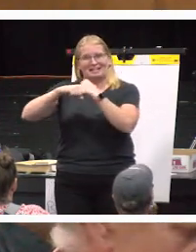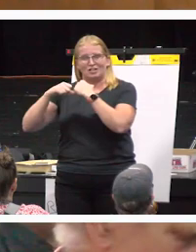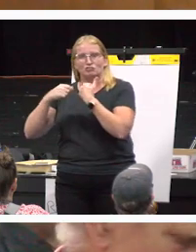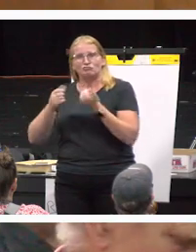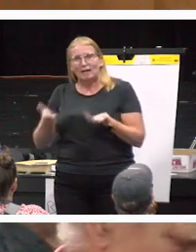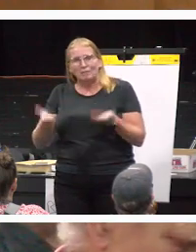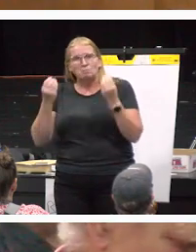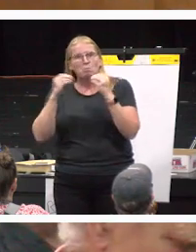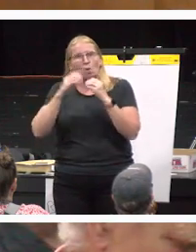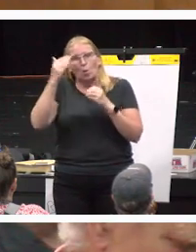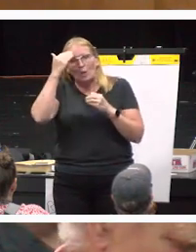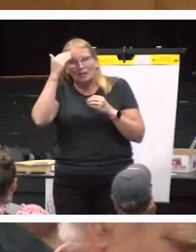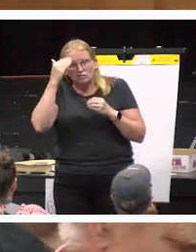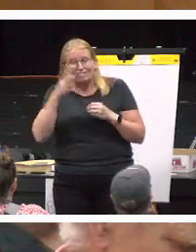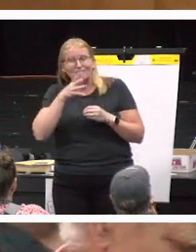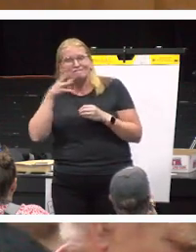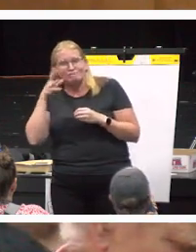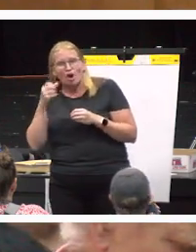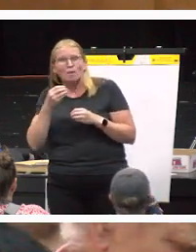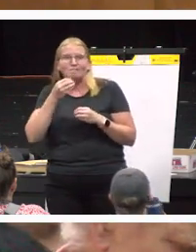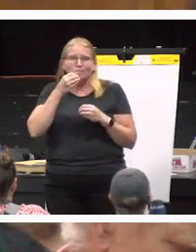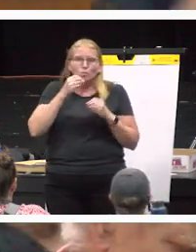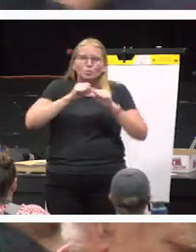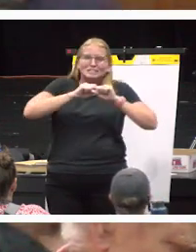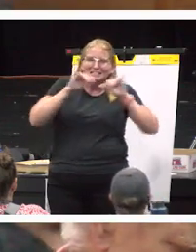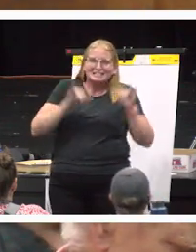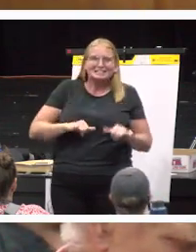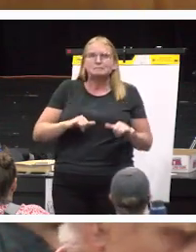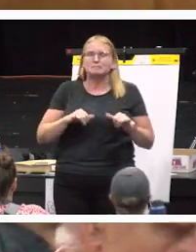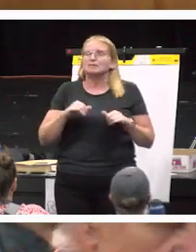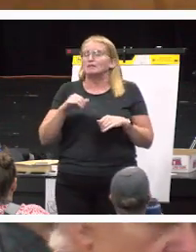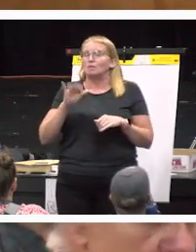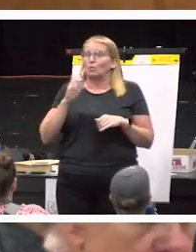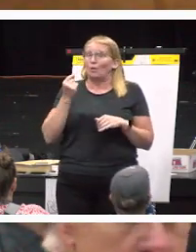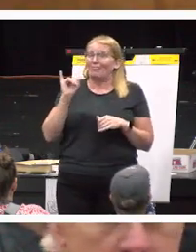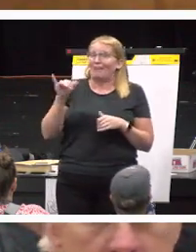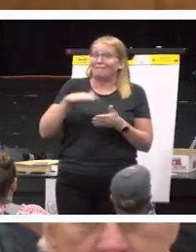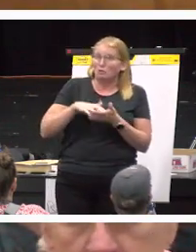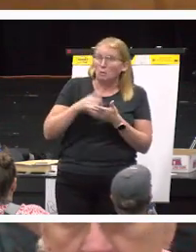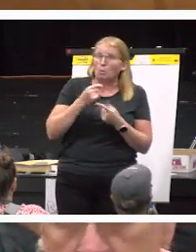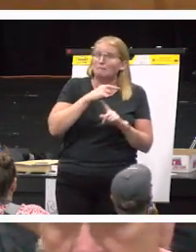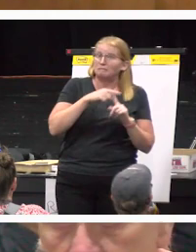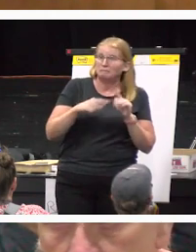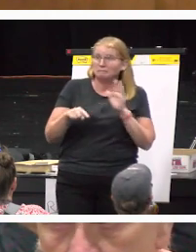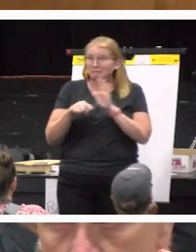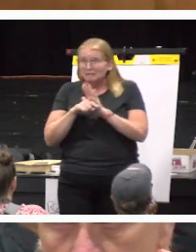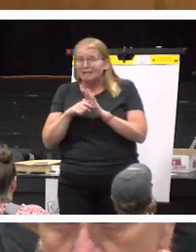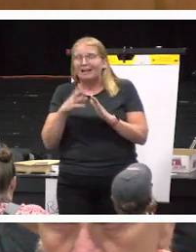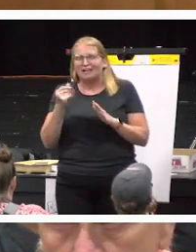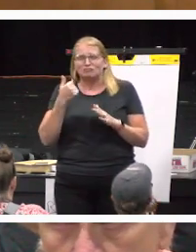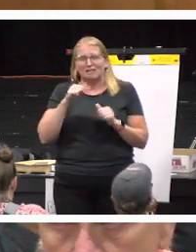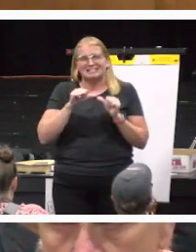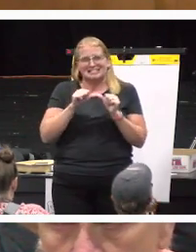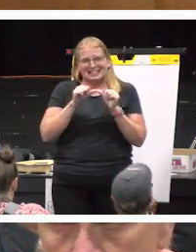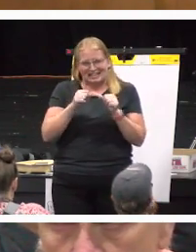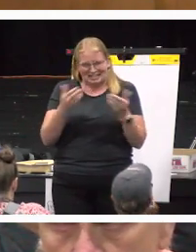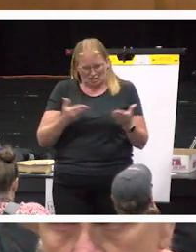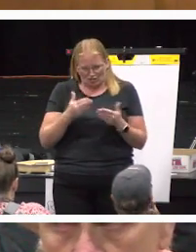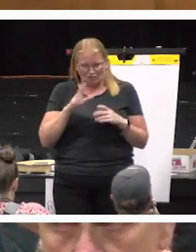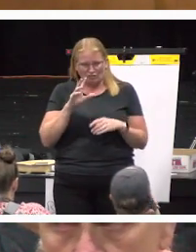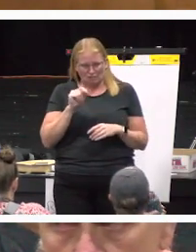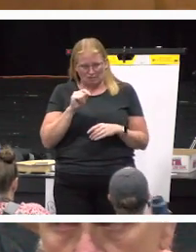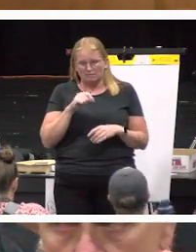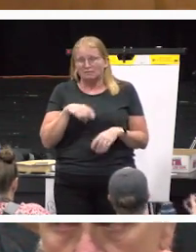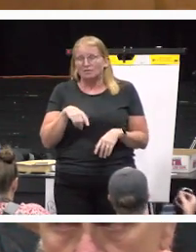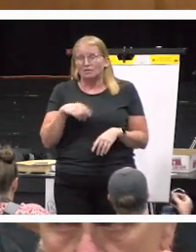food system vulnerabilities and long-term sustainability for Montpelier. Advocating for local purchases and